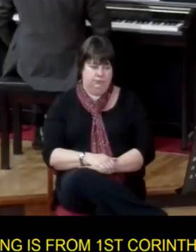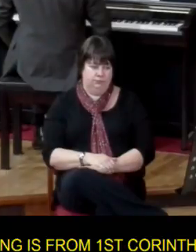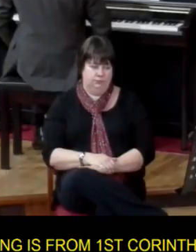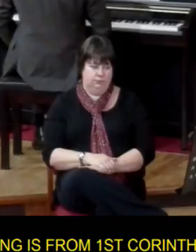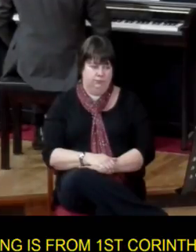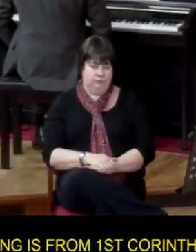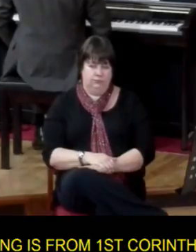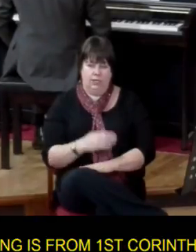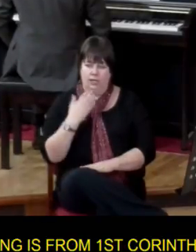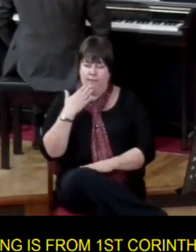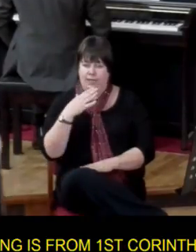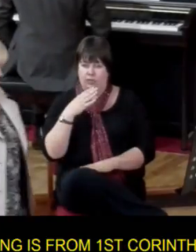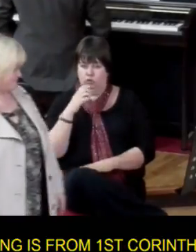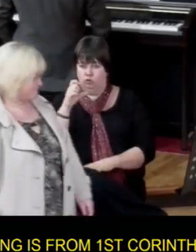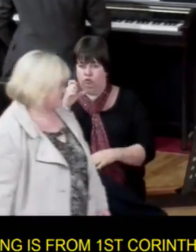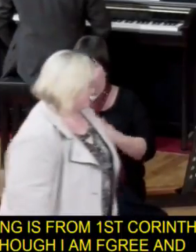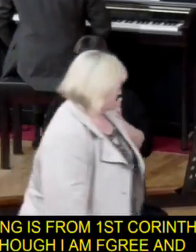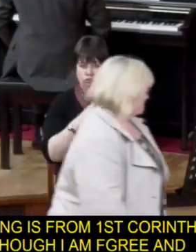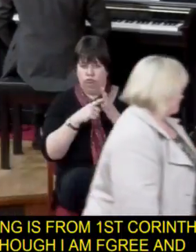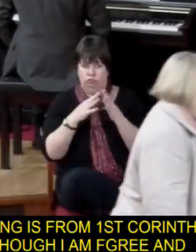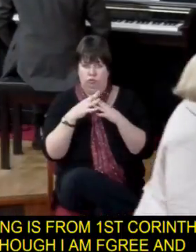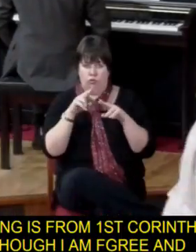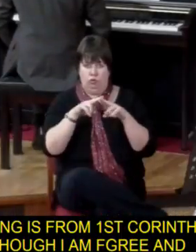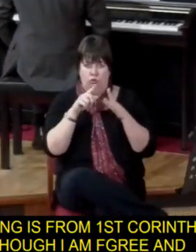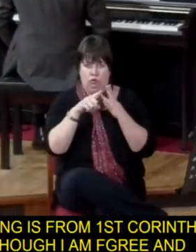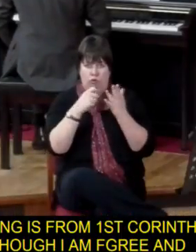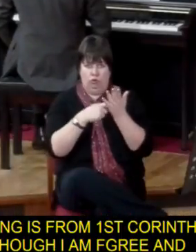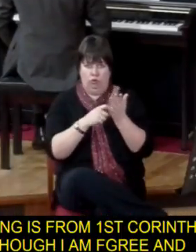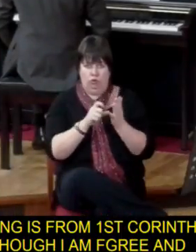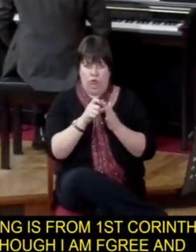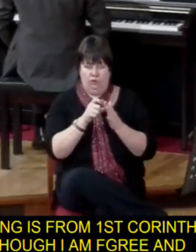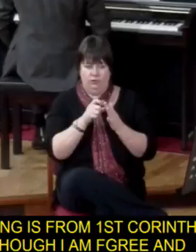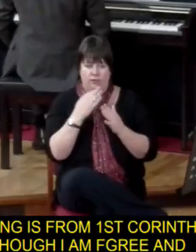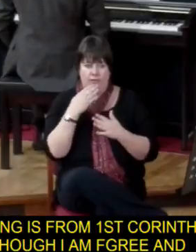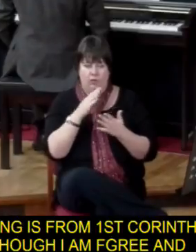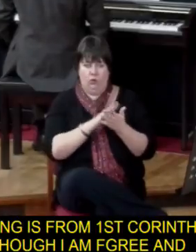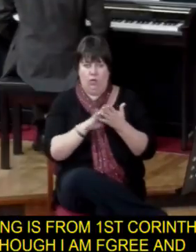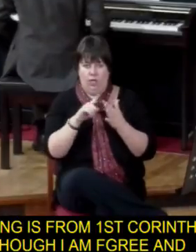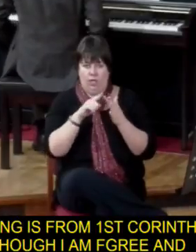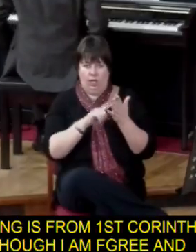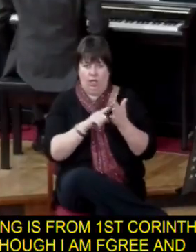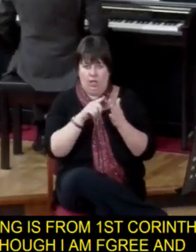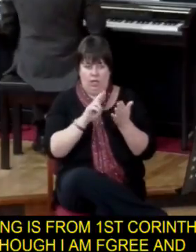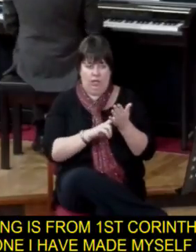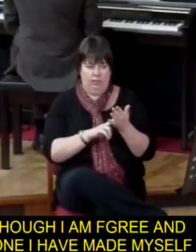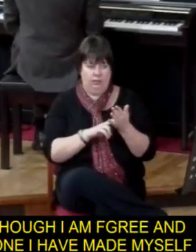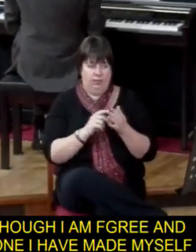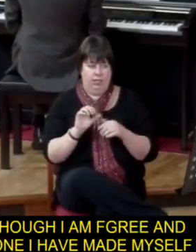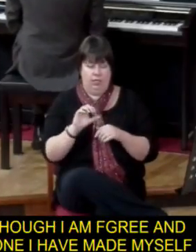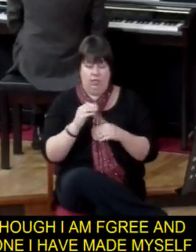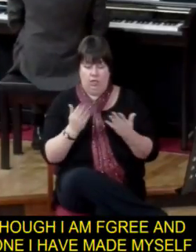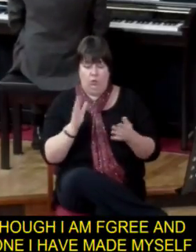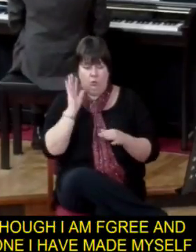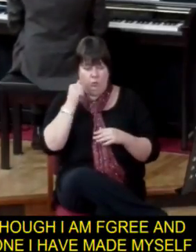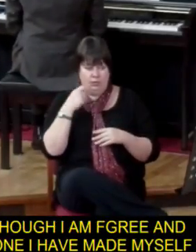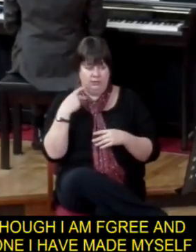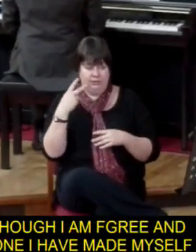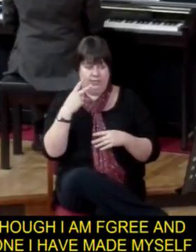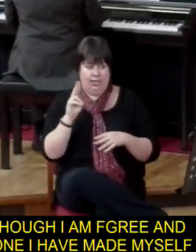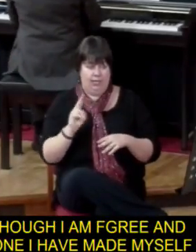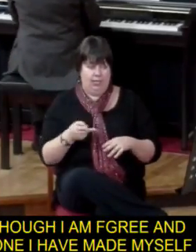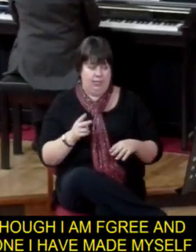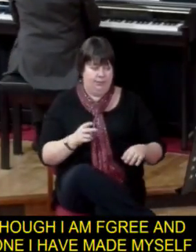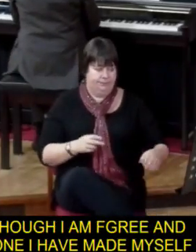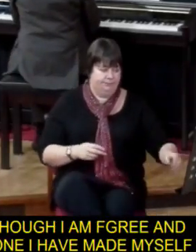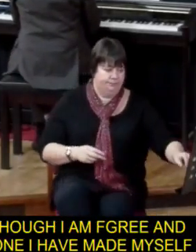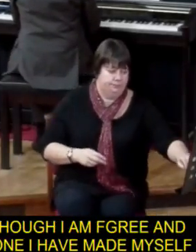Thanks, Crawford and Helen. Thanks for that. We're going to sing God's praise again, this time in number 251 from the CH4, if you're following in a